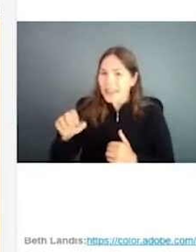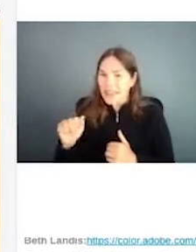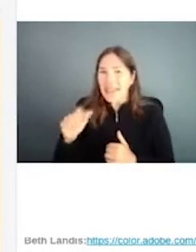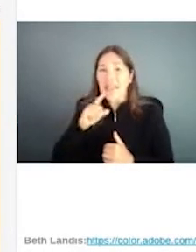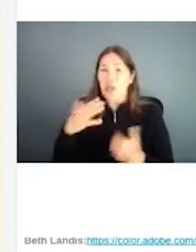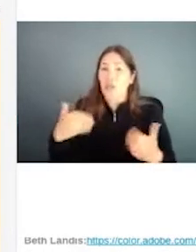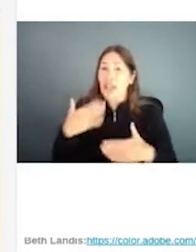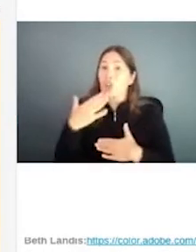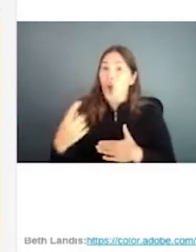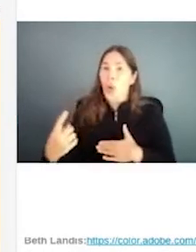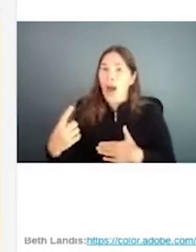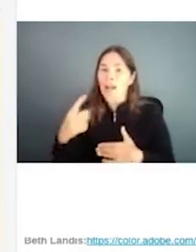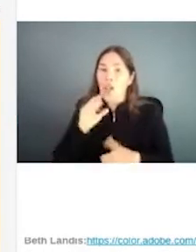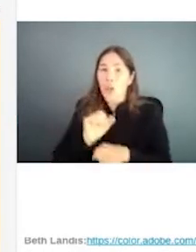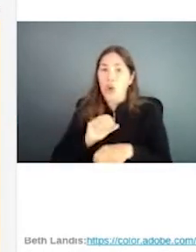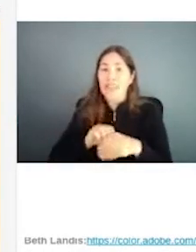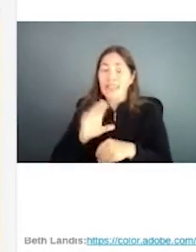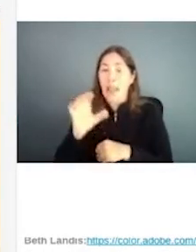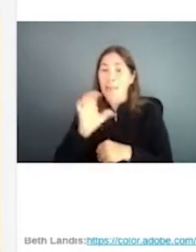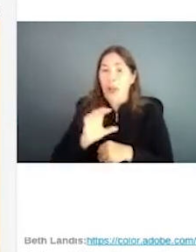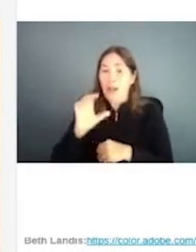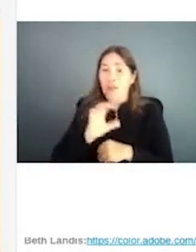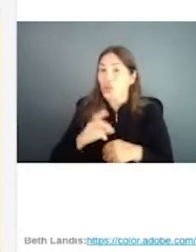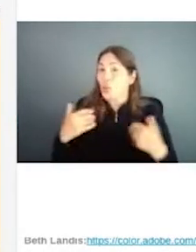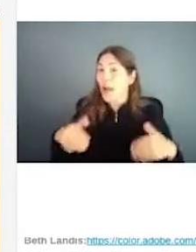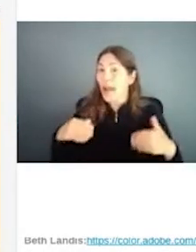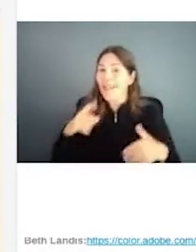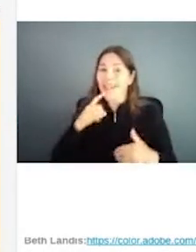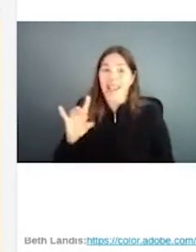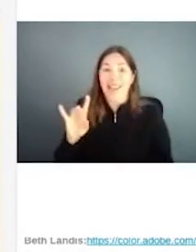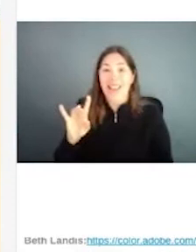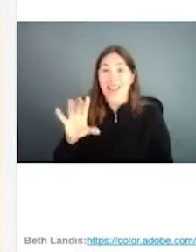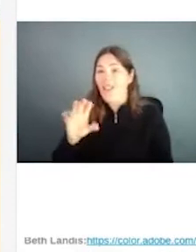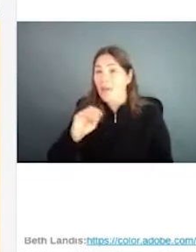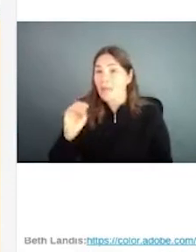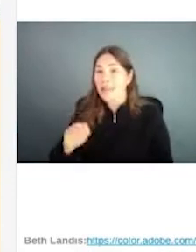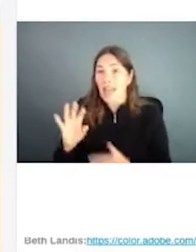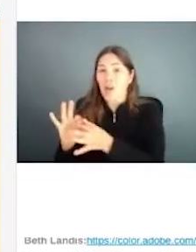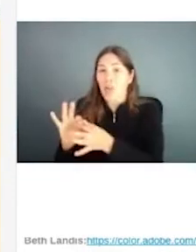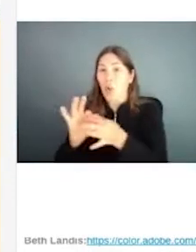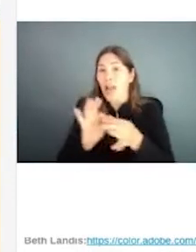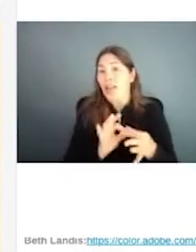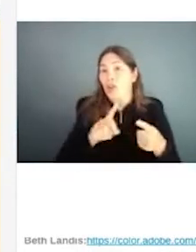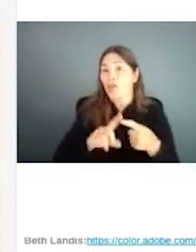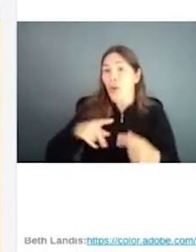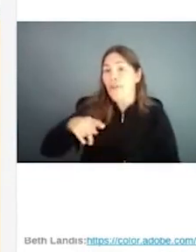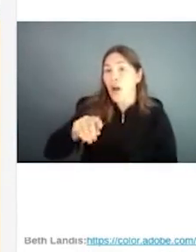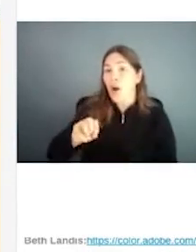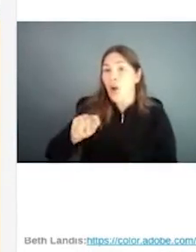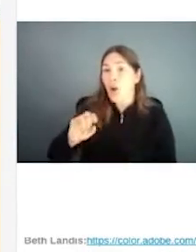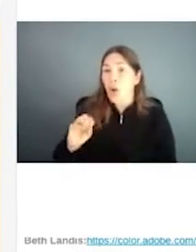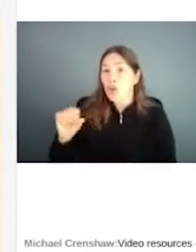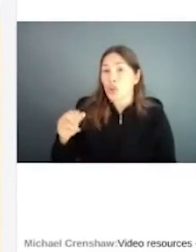but Photopea works in the browser, and I'm finding like an 85% correlation to Photoshop